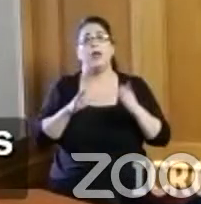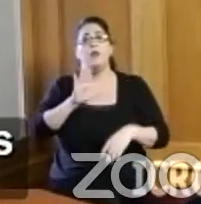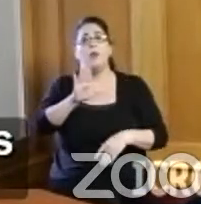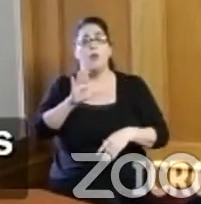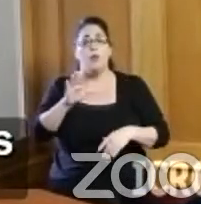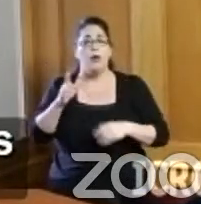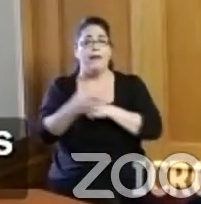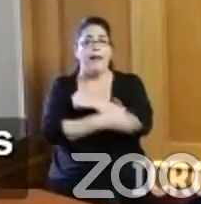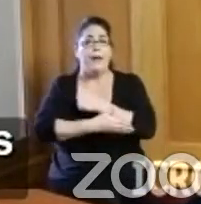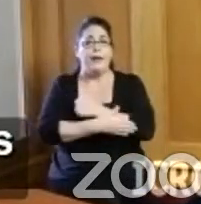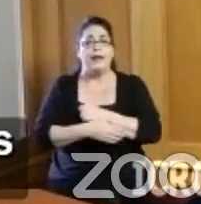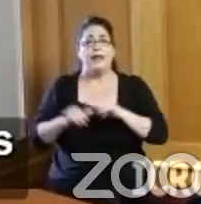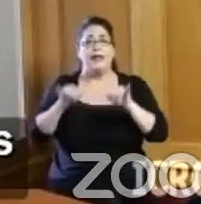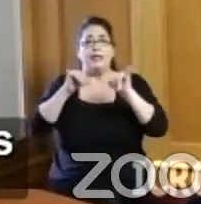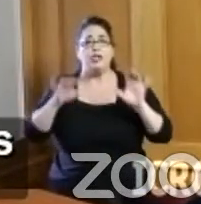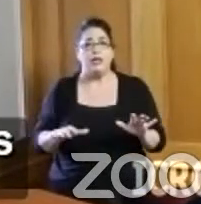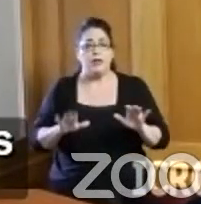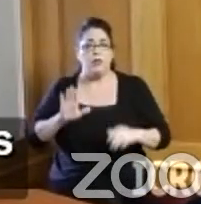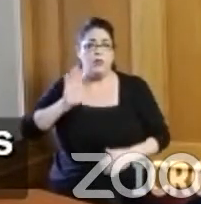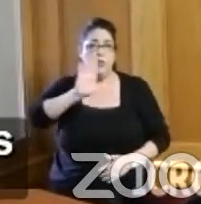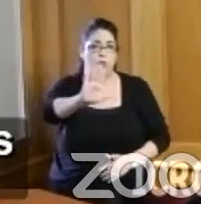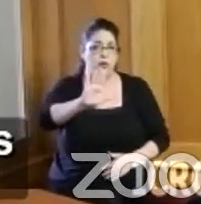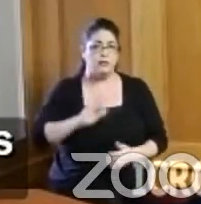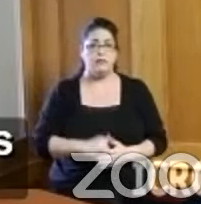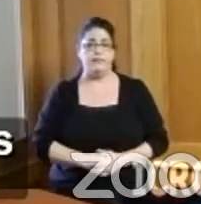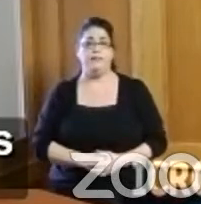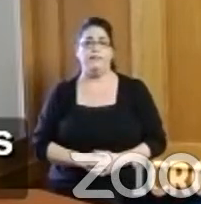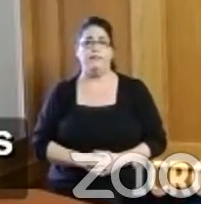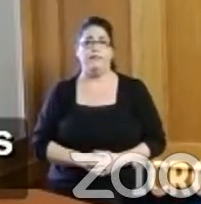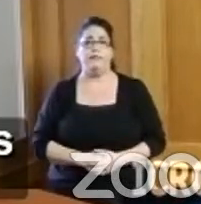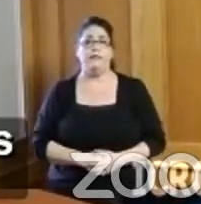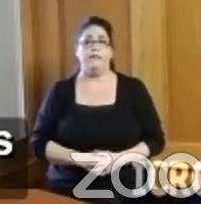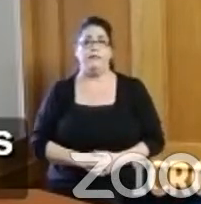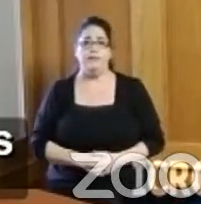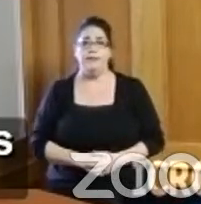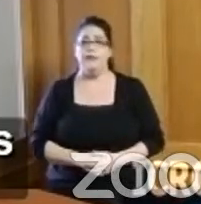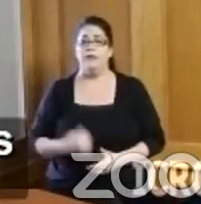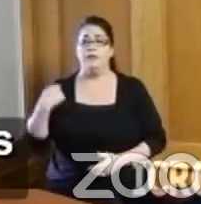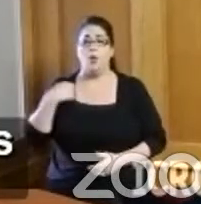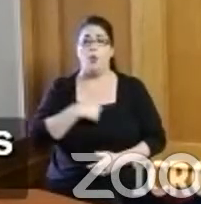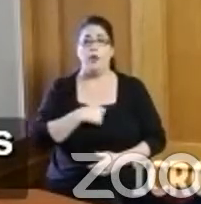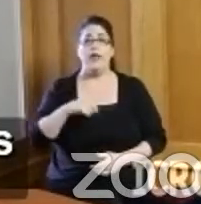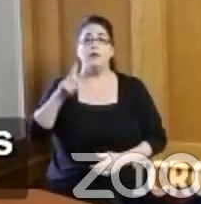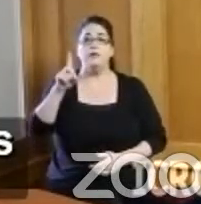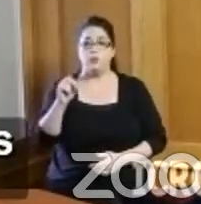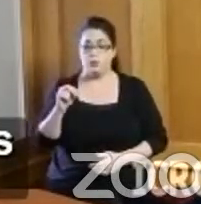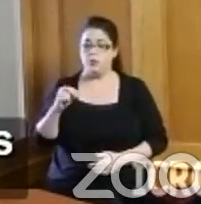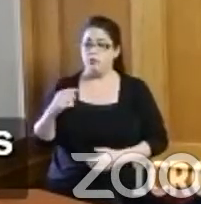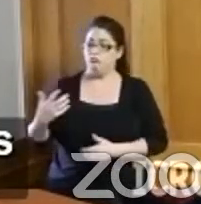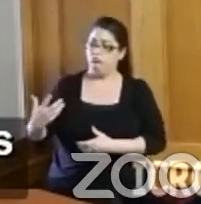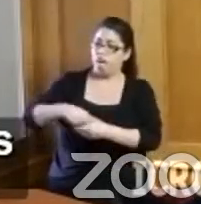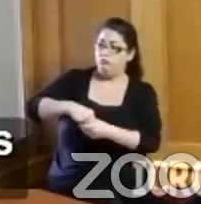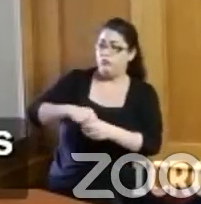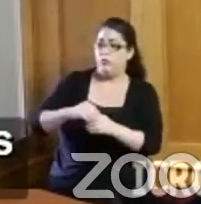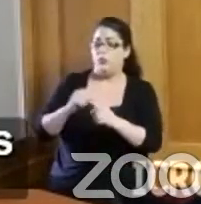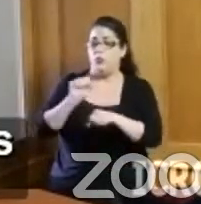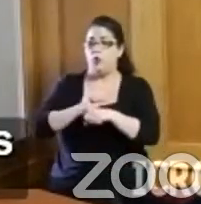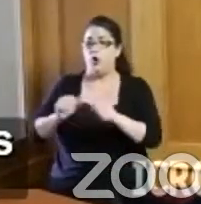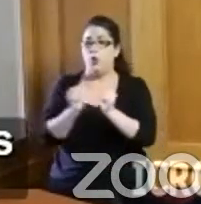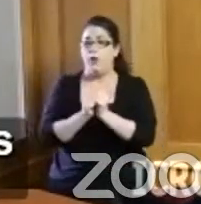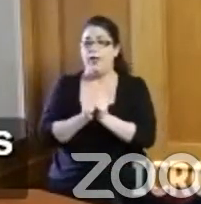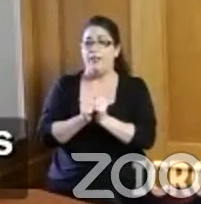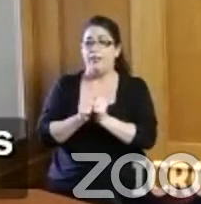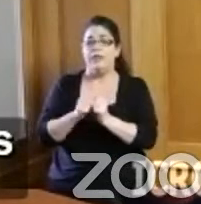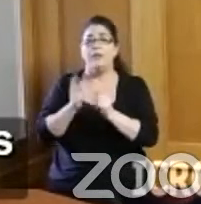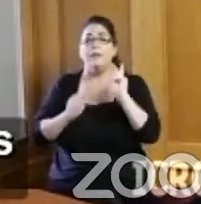engineer, the Metropolitan Sewer District. We embrace the idea of working with Roland and his group